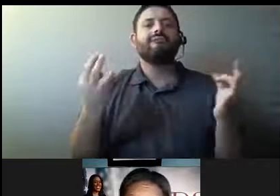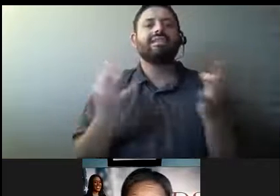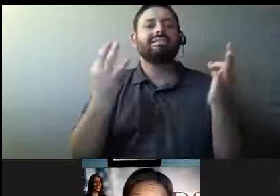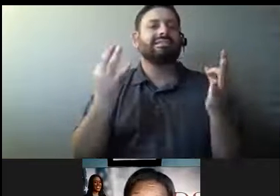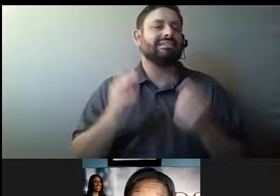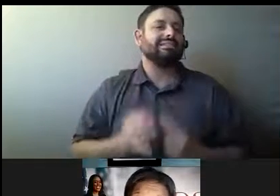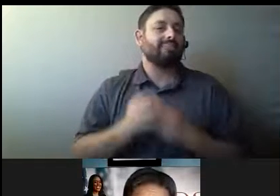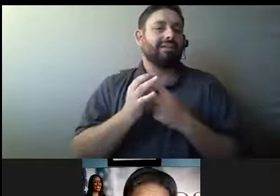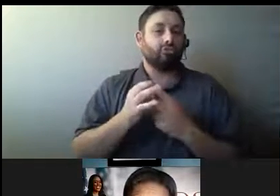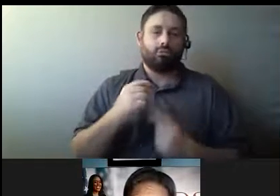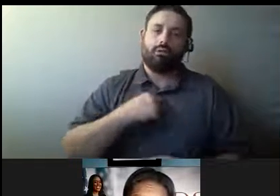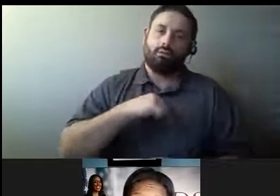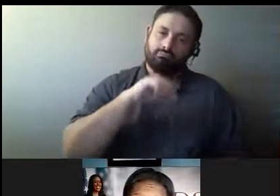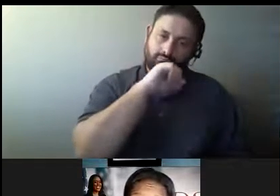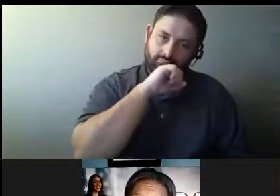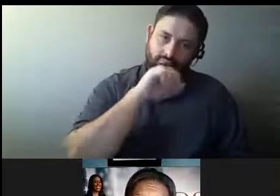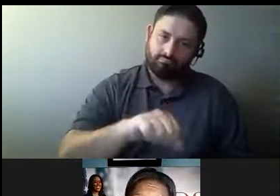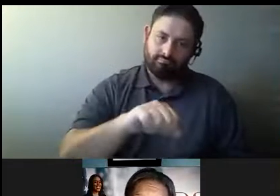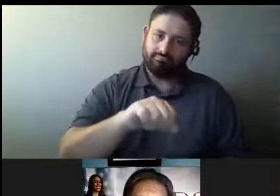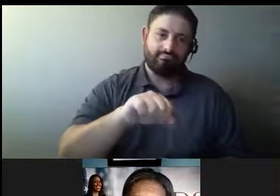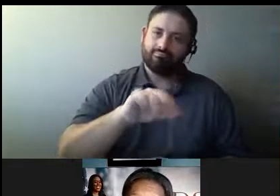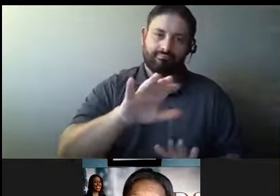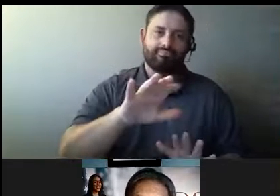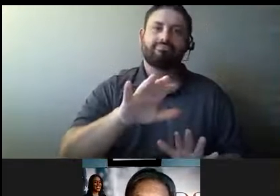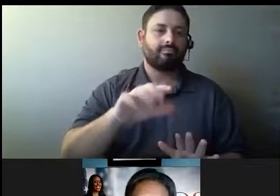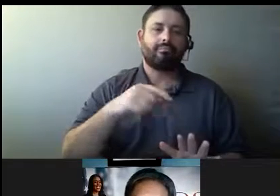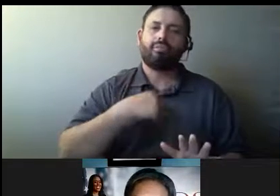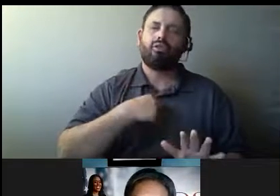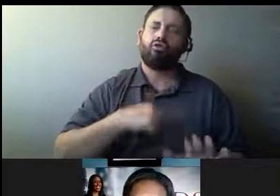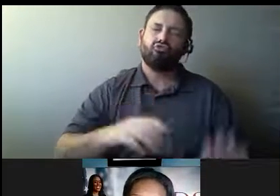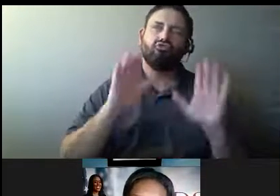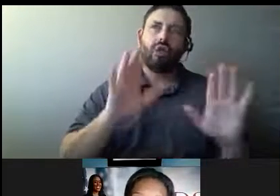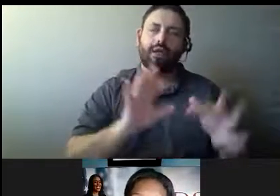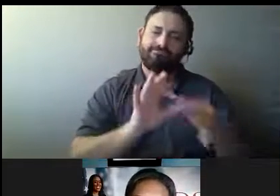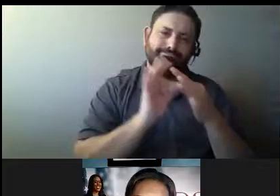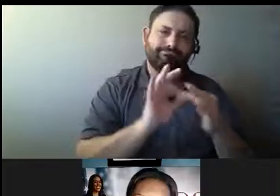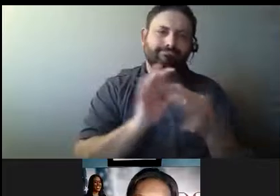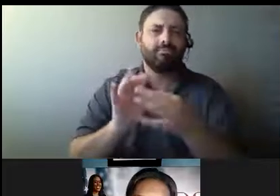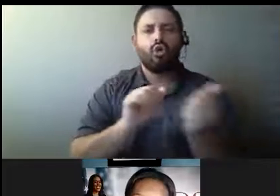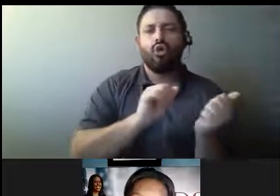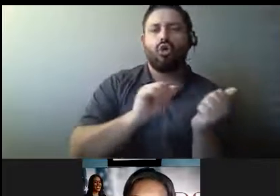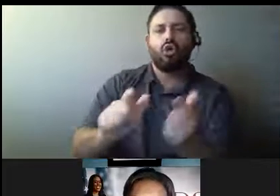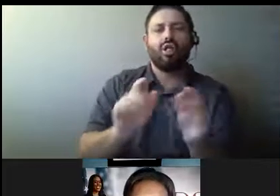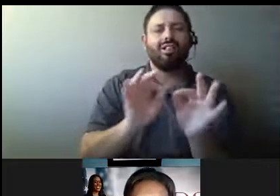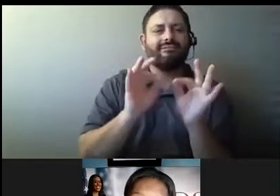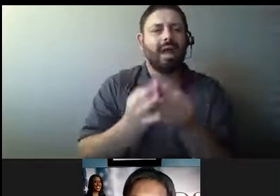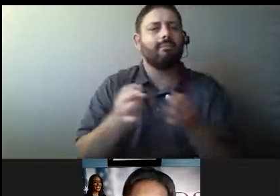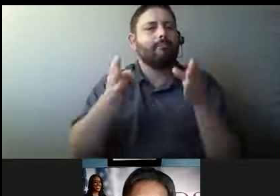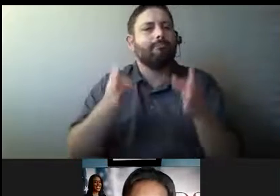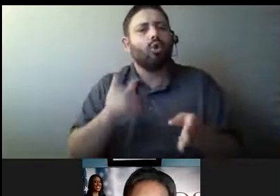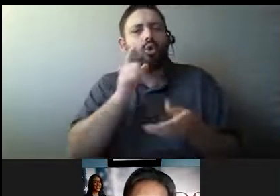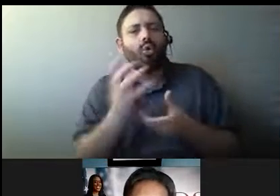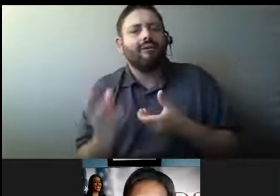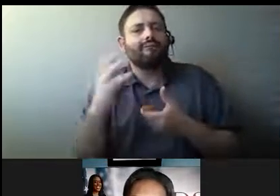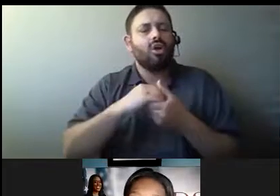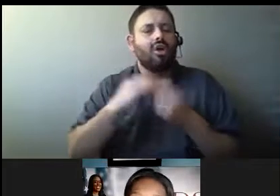Especial, which I love to death, and I've had a great bond and relationship with every family and person who is involved with a